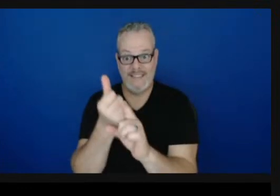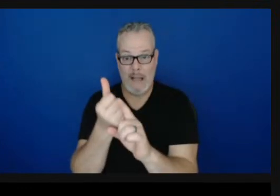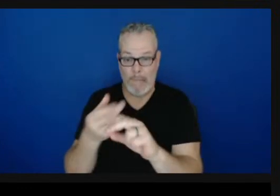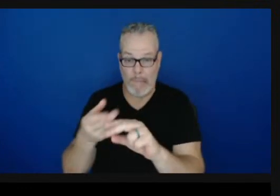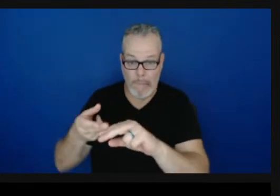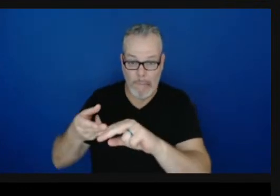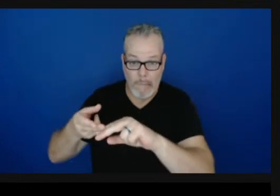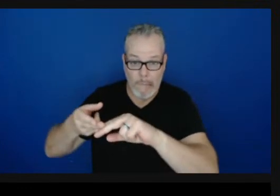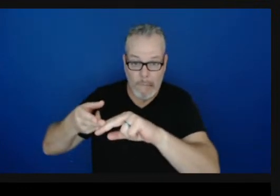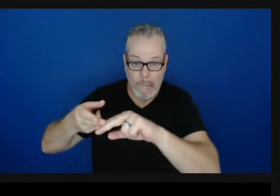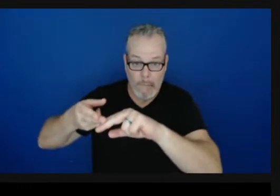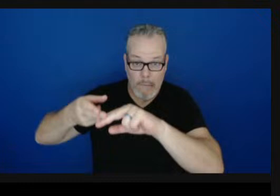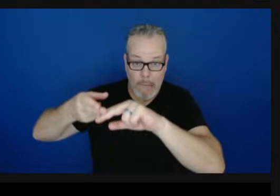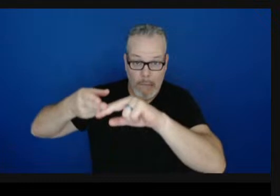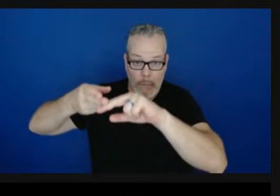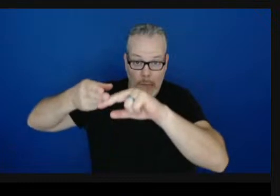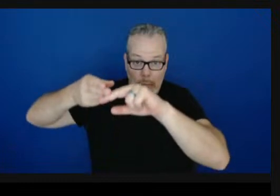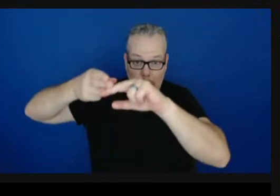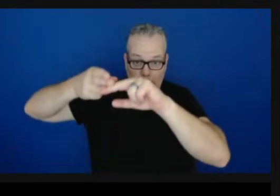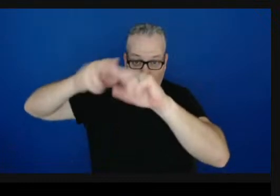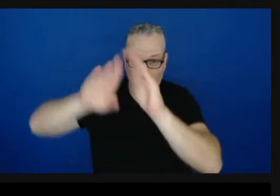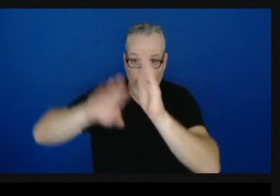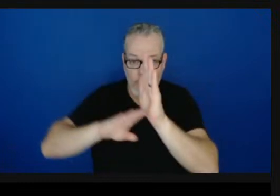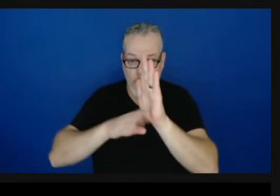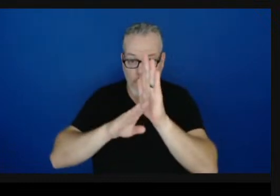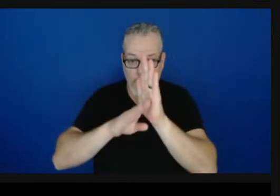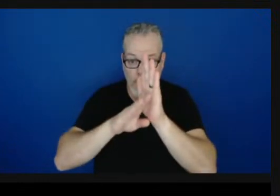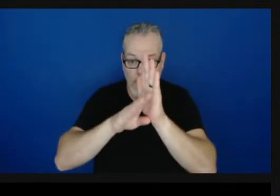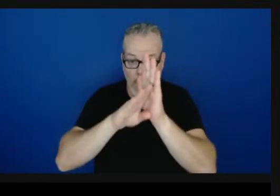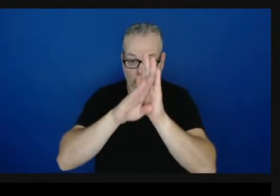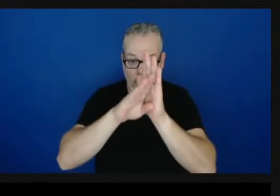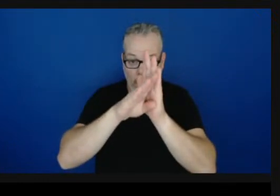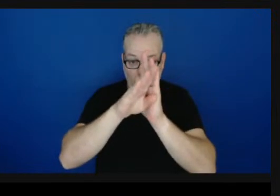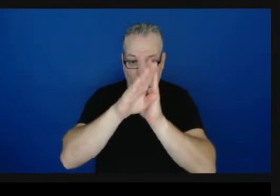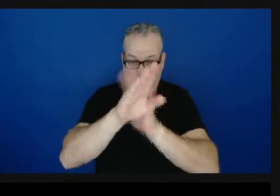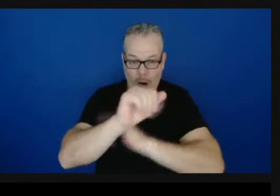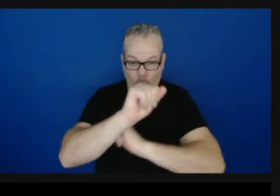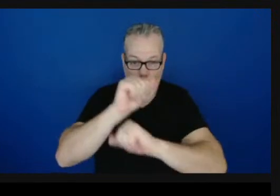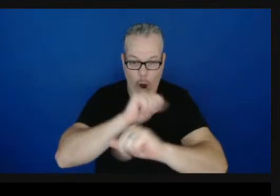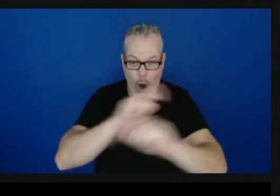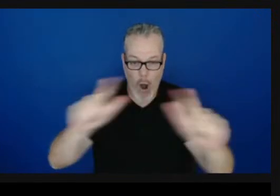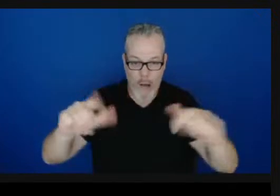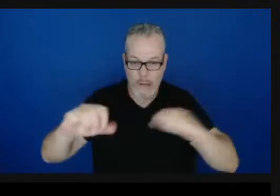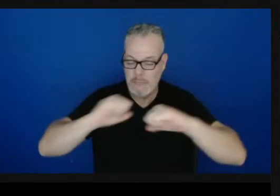it all through here with all those intrusions. Just really quite a bit.